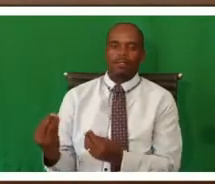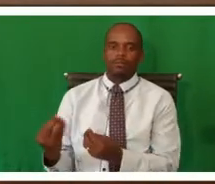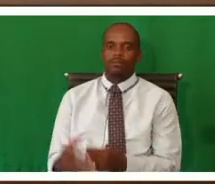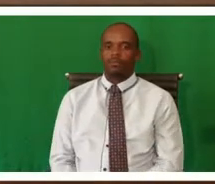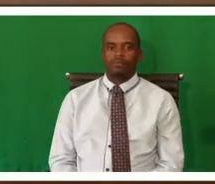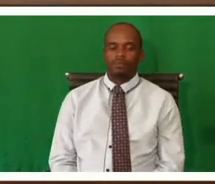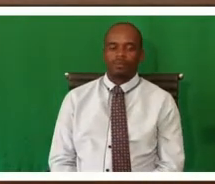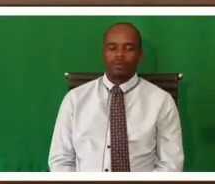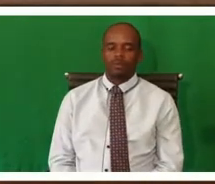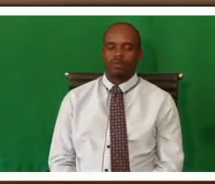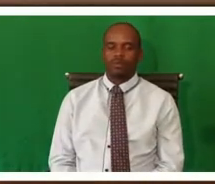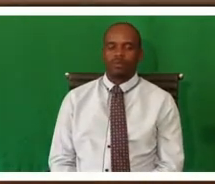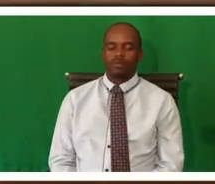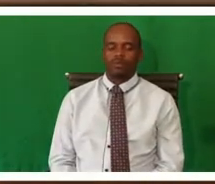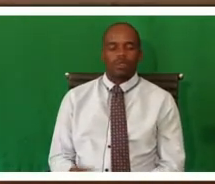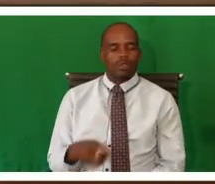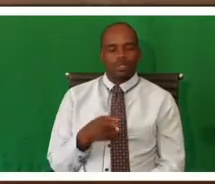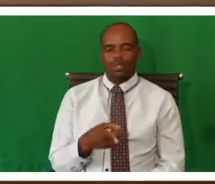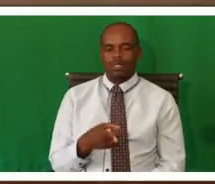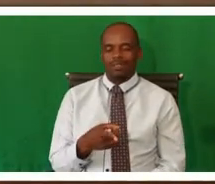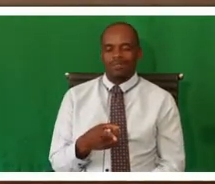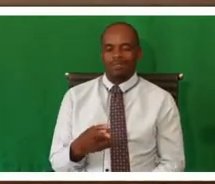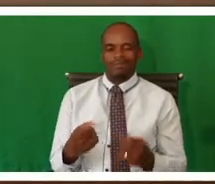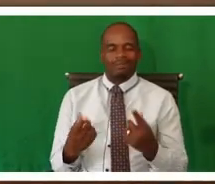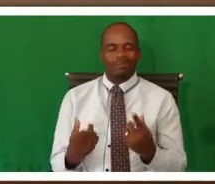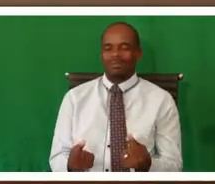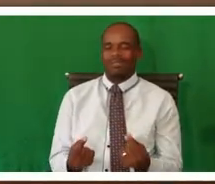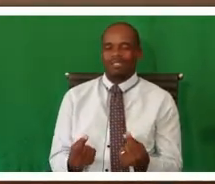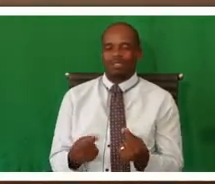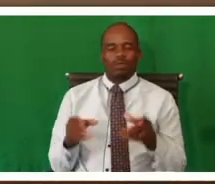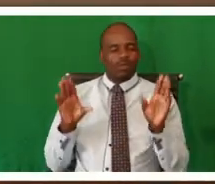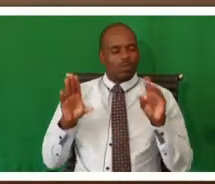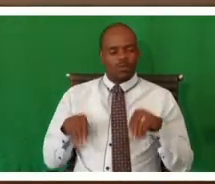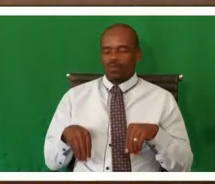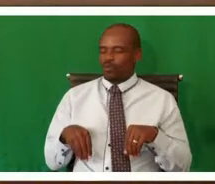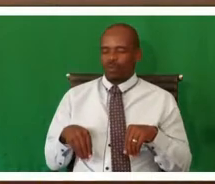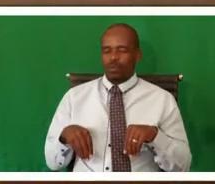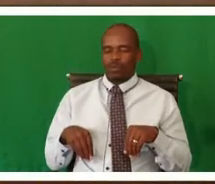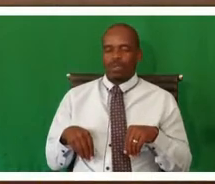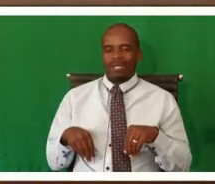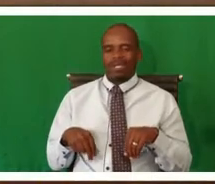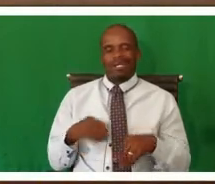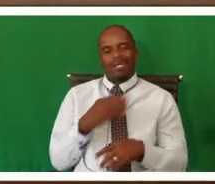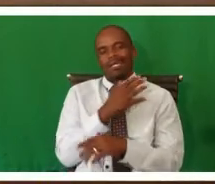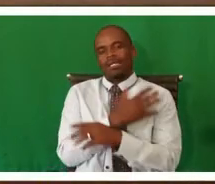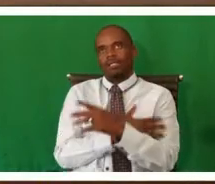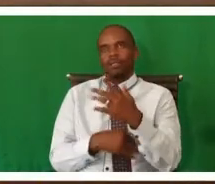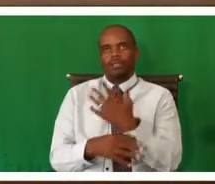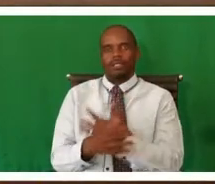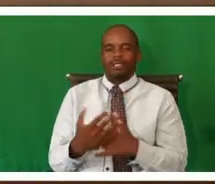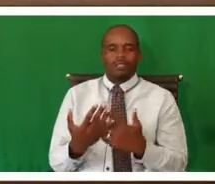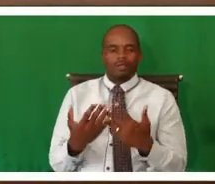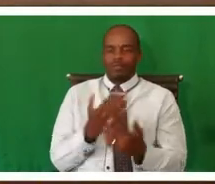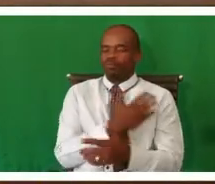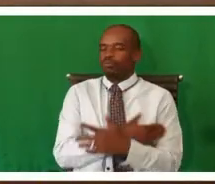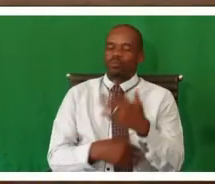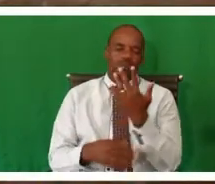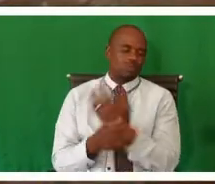Ena ke diketso tse swabisang. Re kgathetse. Ha re sana matla.